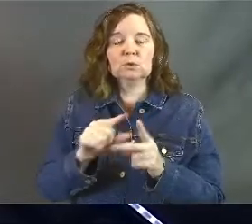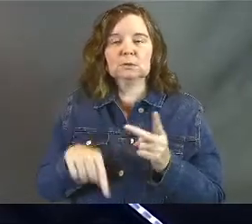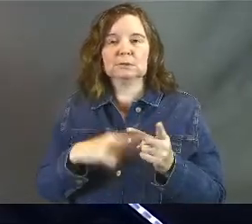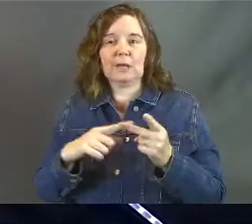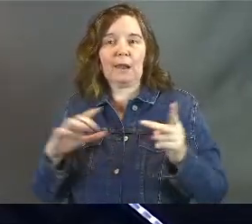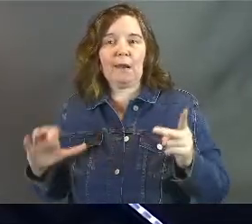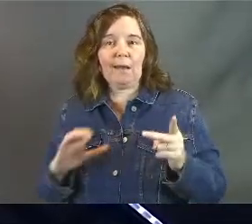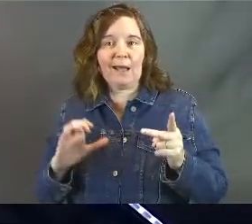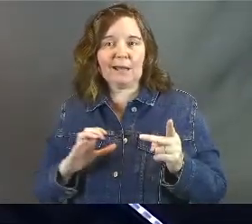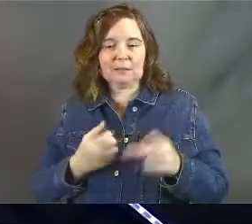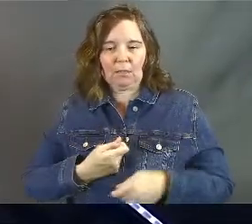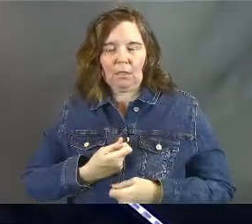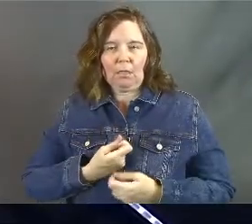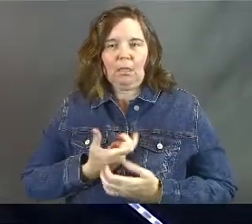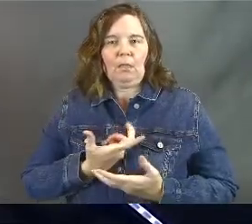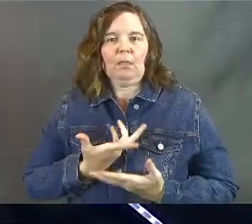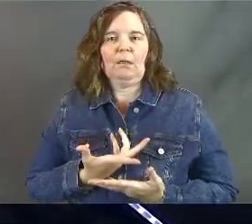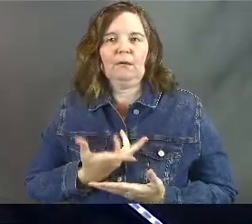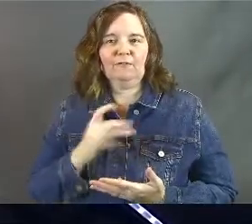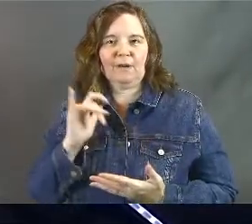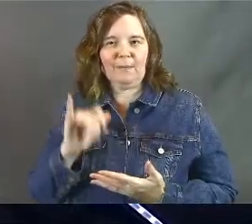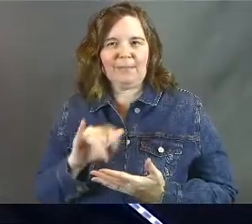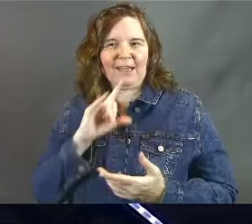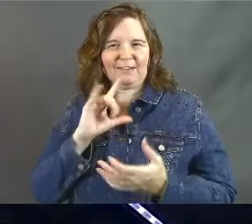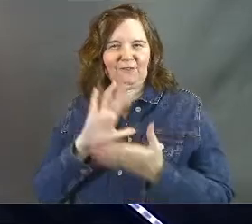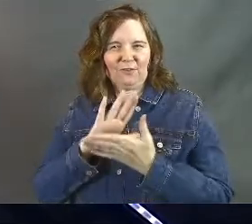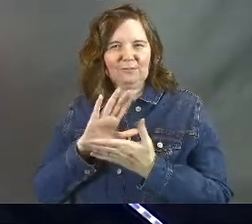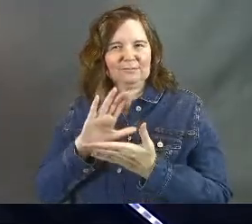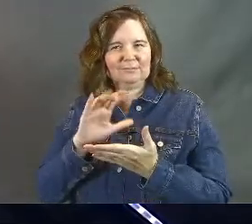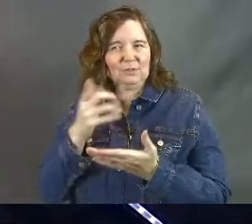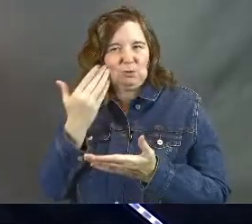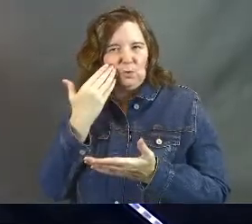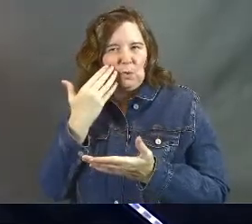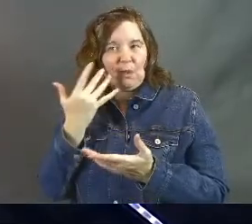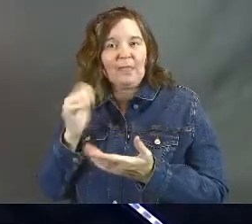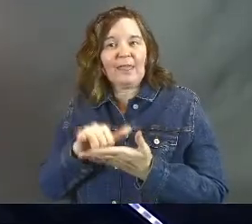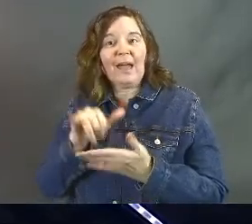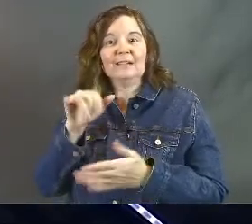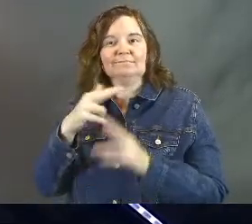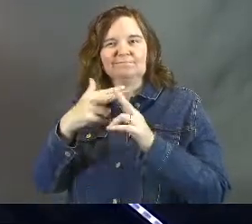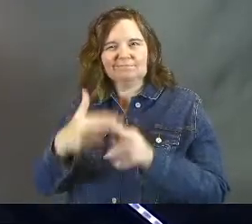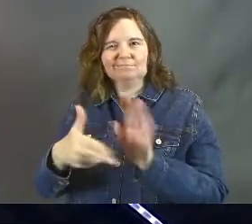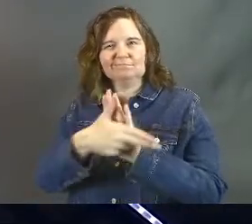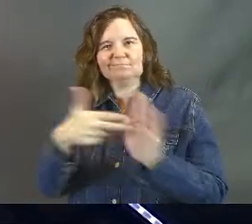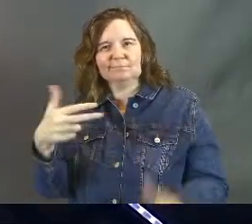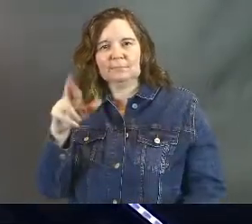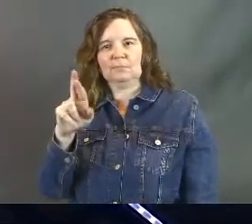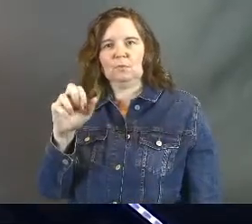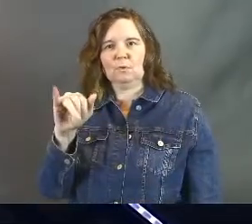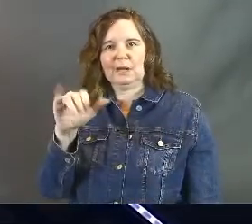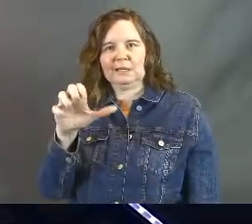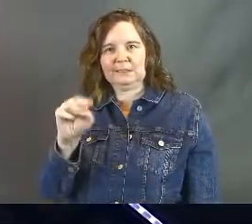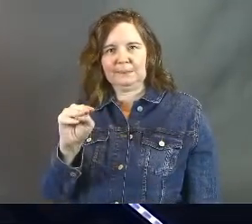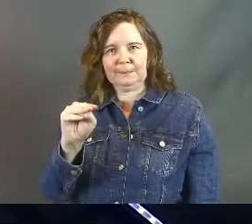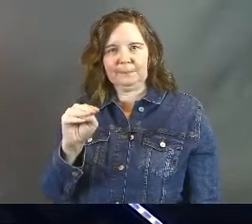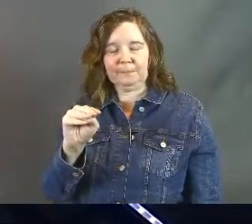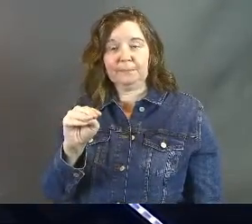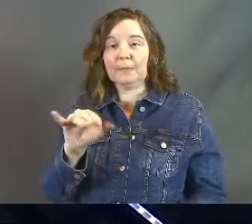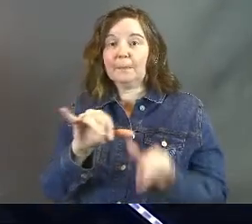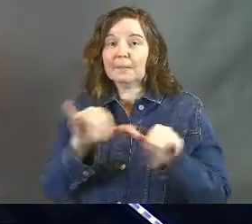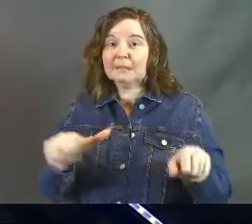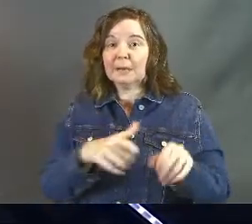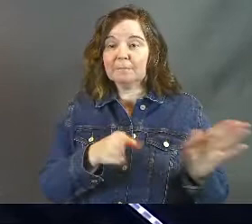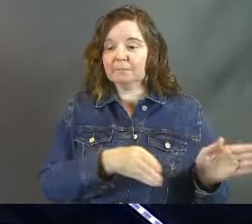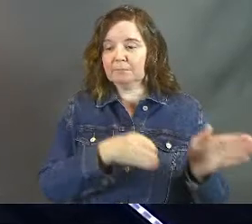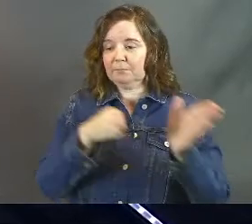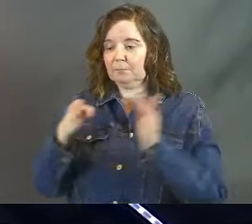racist actions that flow out of that confirmed belief that you know is there. That's racism. But there's also bias.